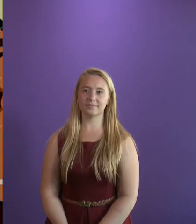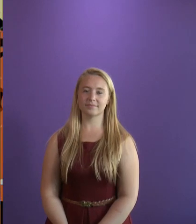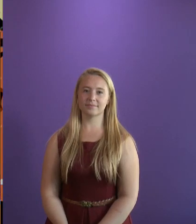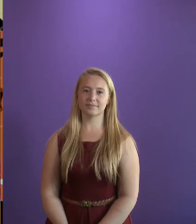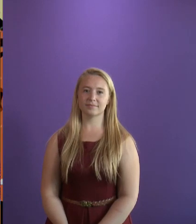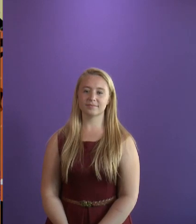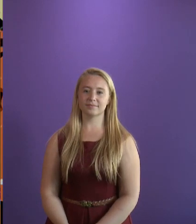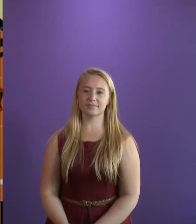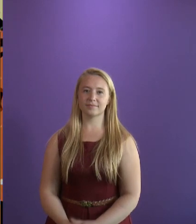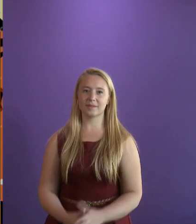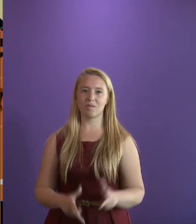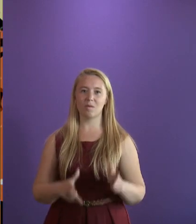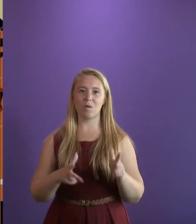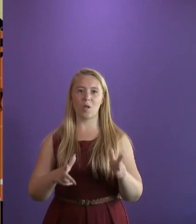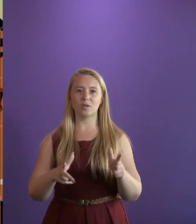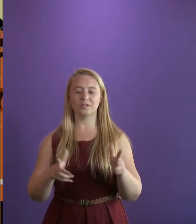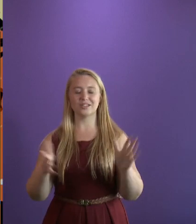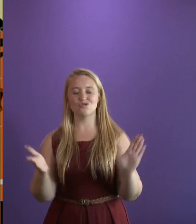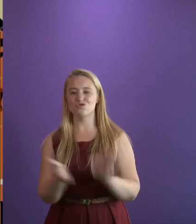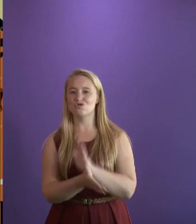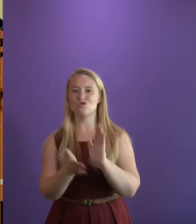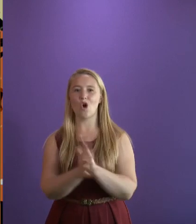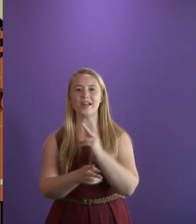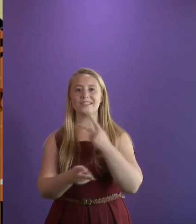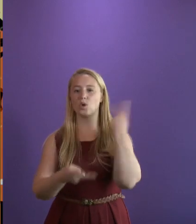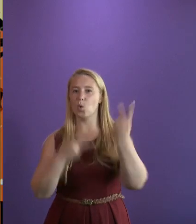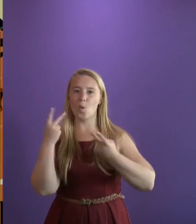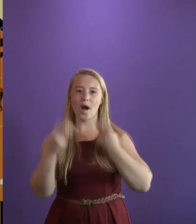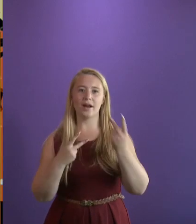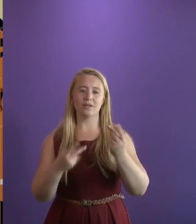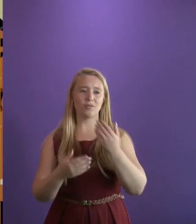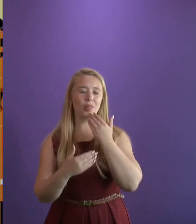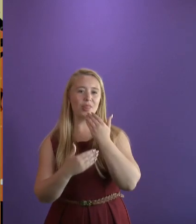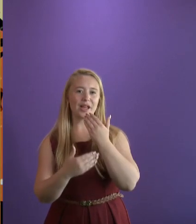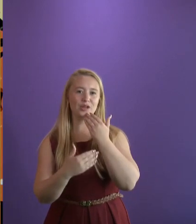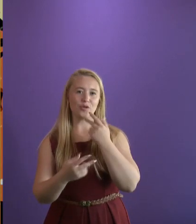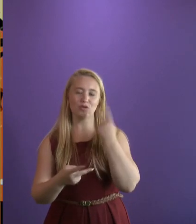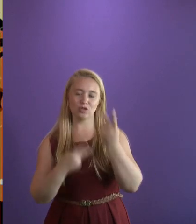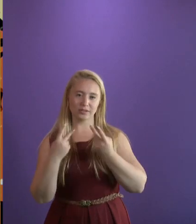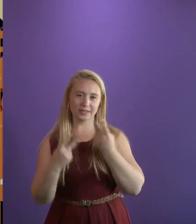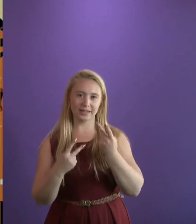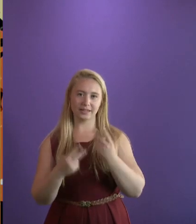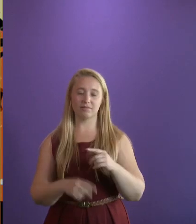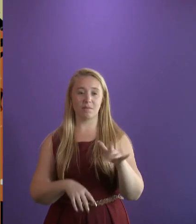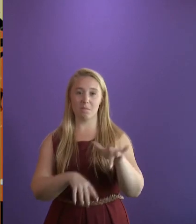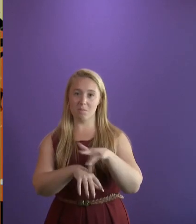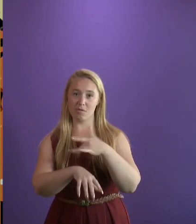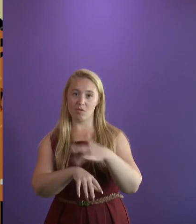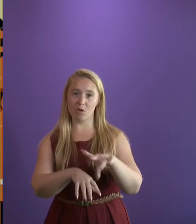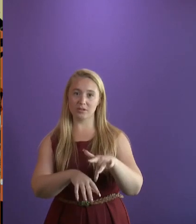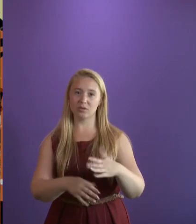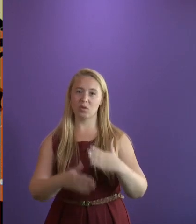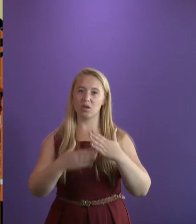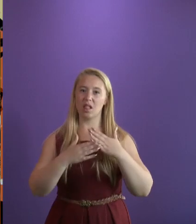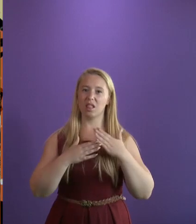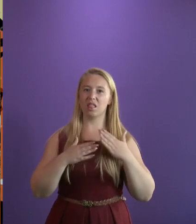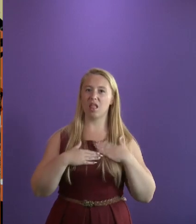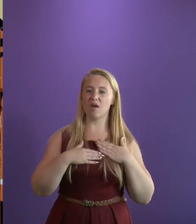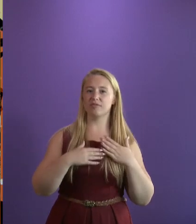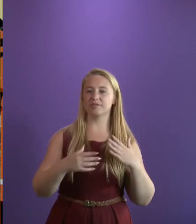They are called the Joyous Choir. Thank you very, very much. And that was a performance of Love Trumps